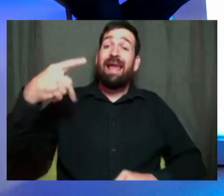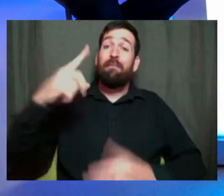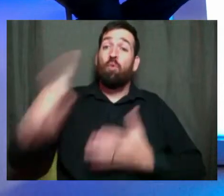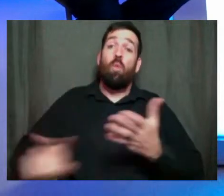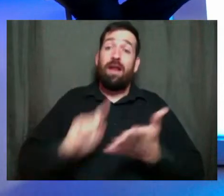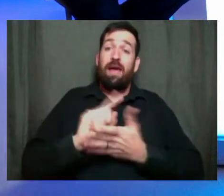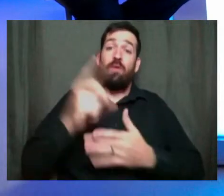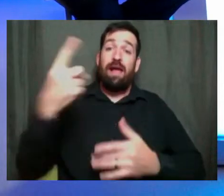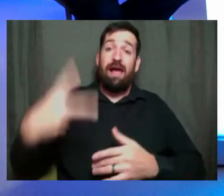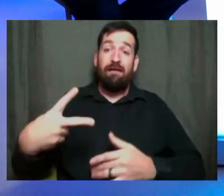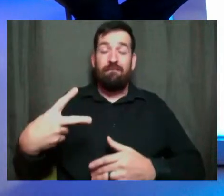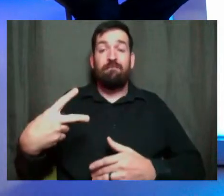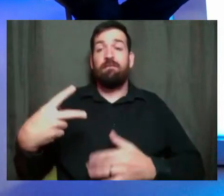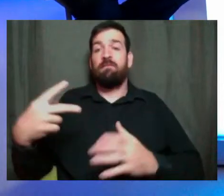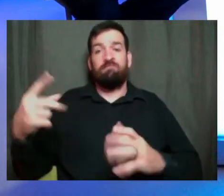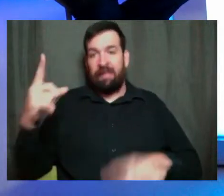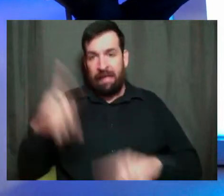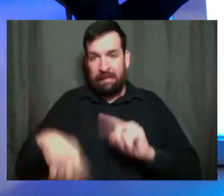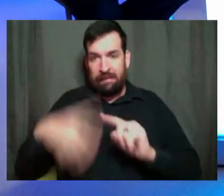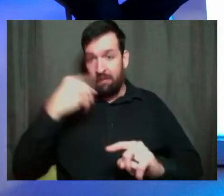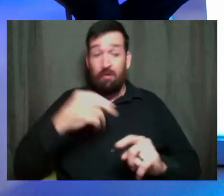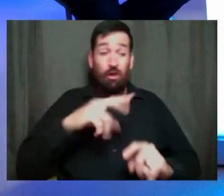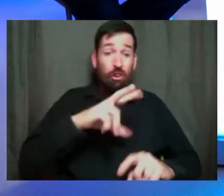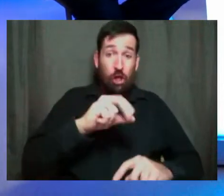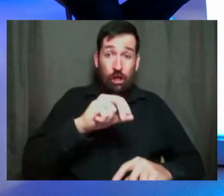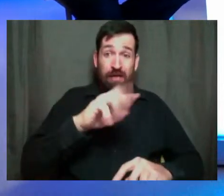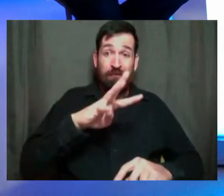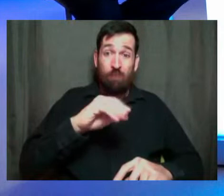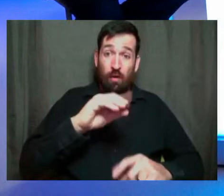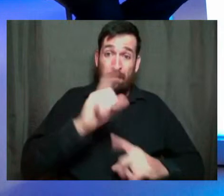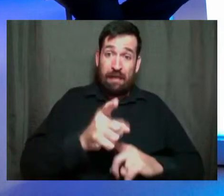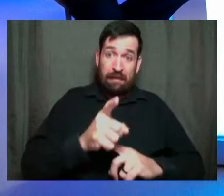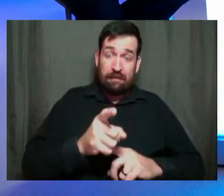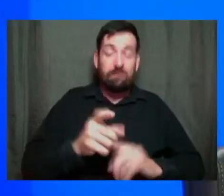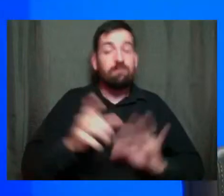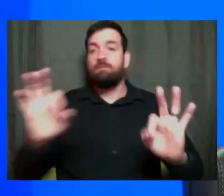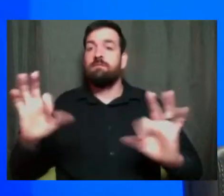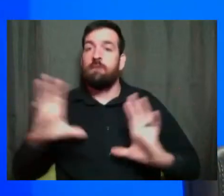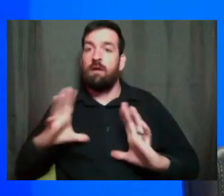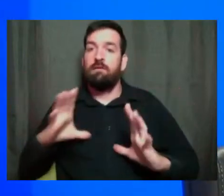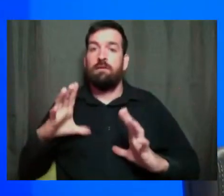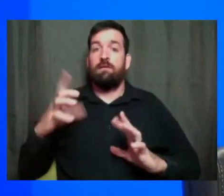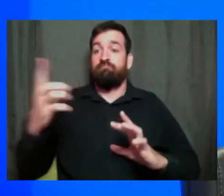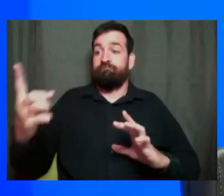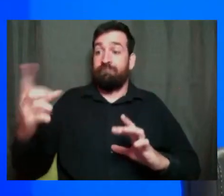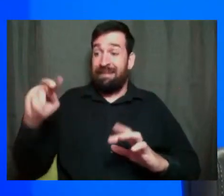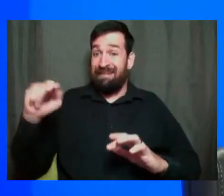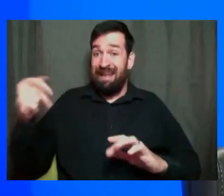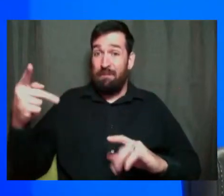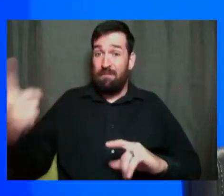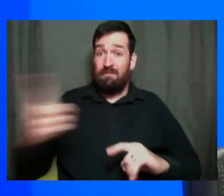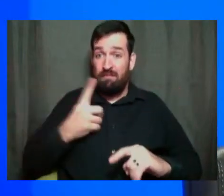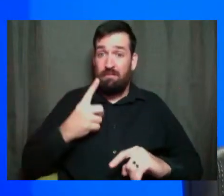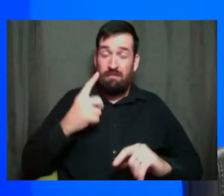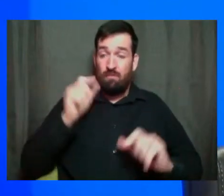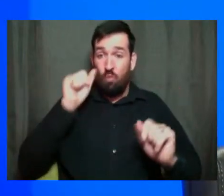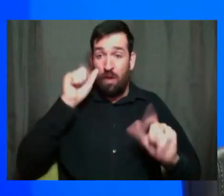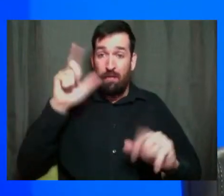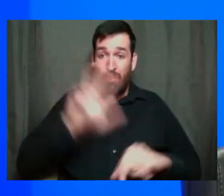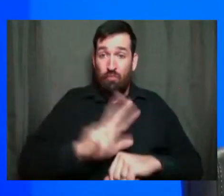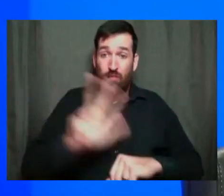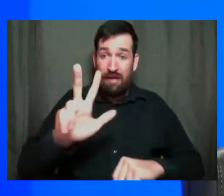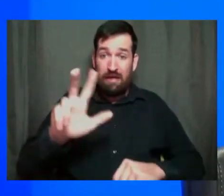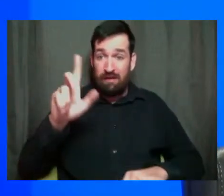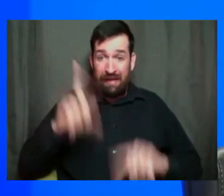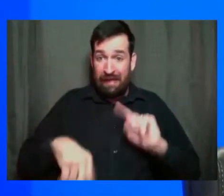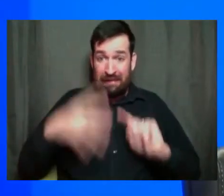that's 30 minutes exactly- to 40 minutes, I'm fine. So that patient that's napping, but then they're in my office because they're waking up at 3 in the morning and they're Right. awake for an hour in the middle of the night,